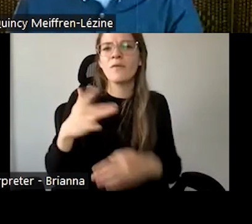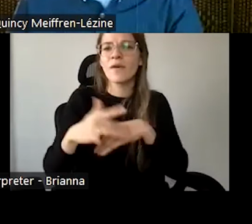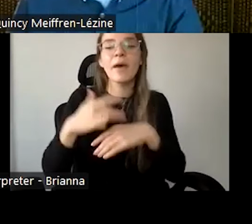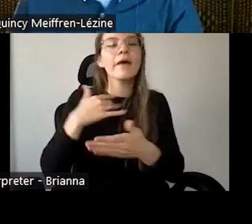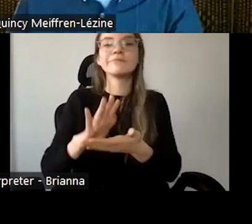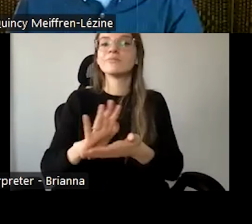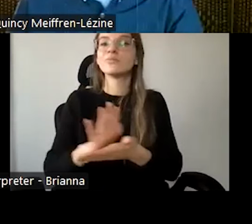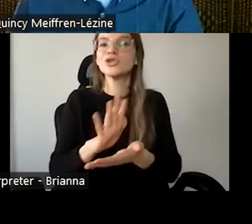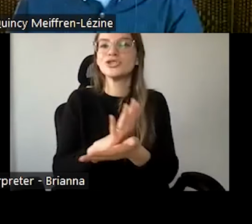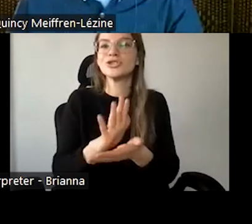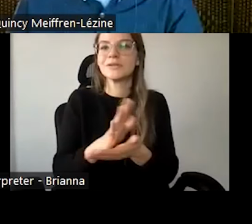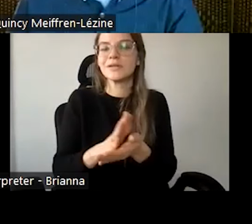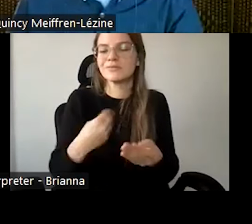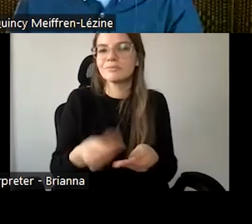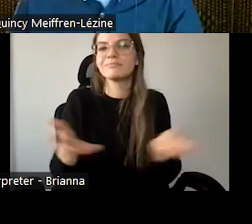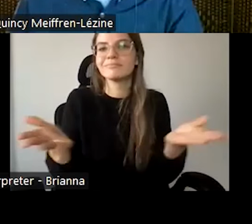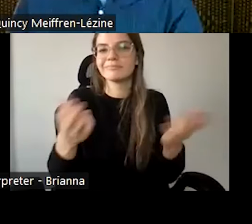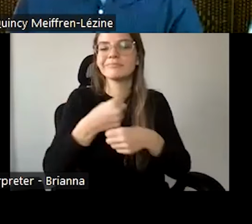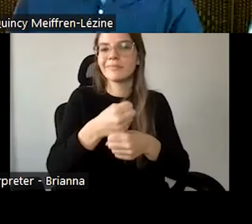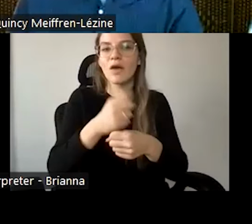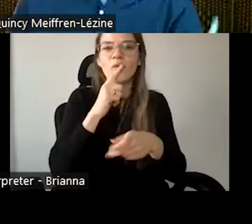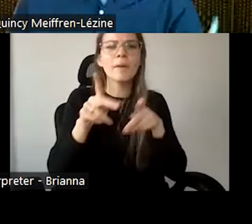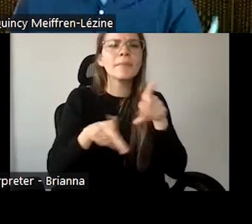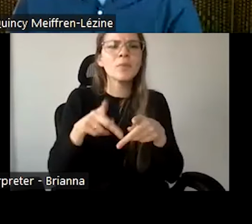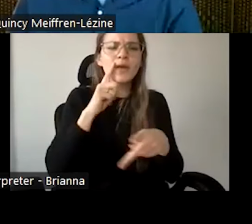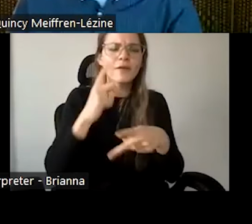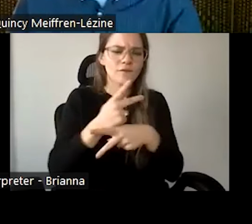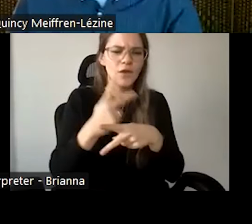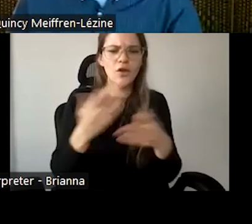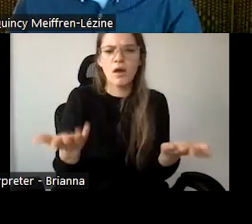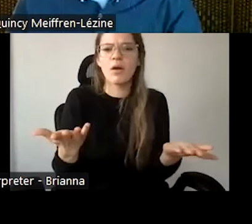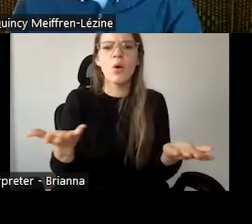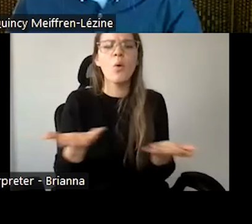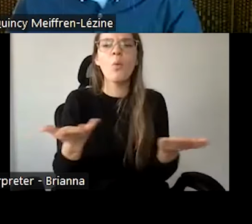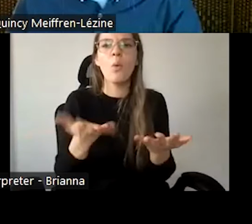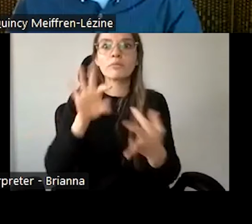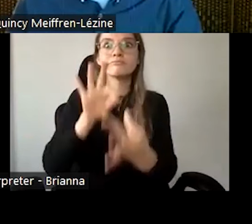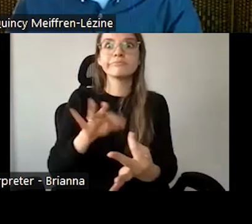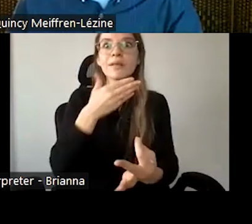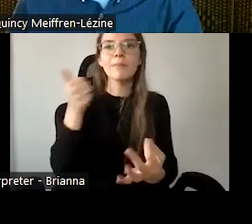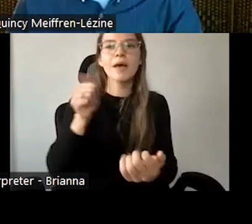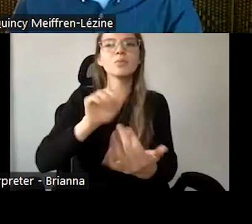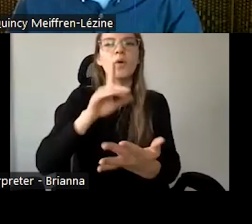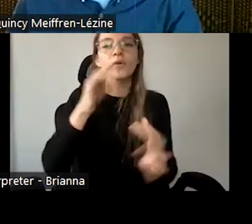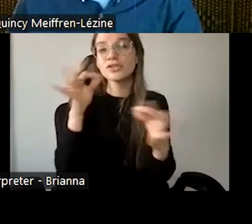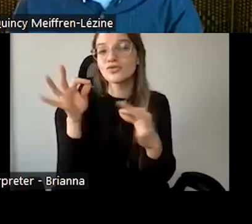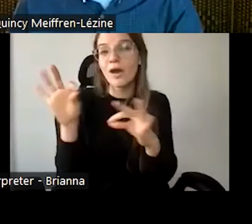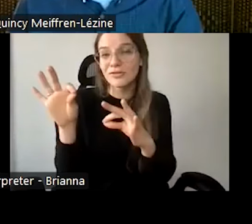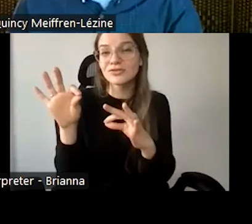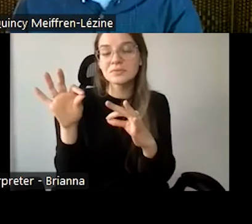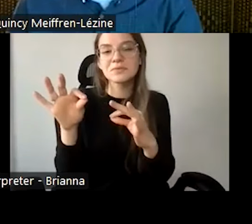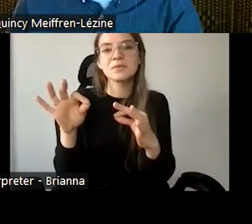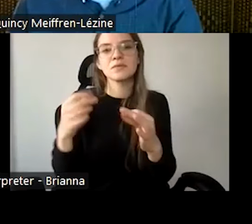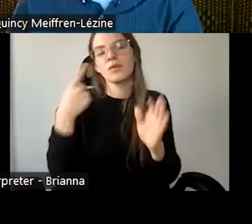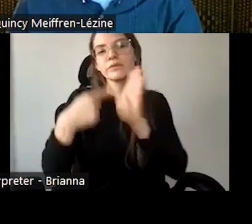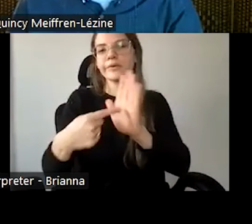that created to help people to figure out what might be really ideal distractions, so that if we are adding